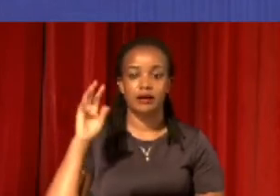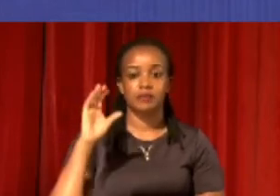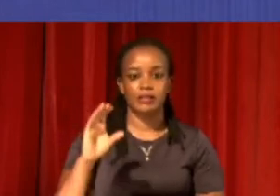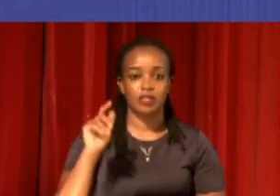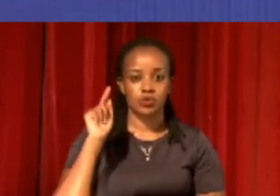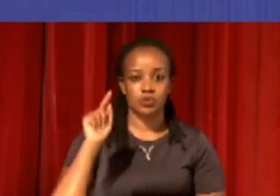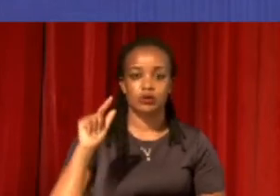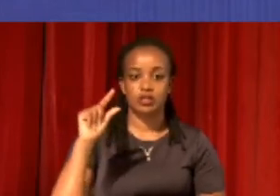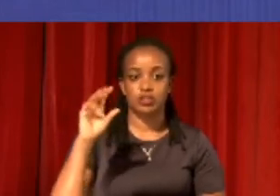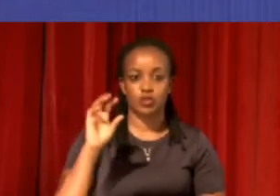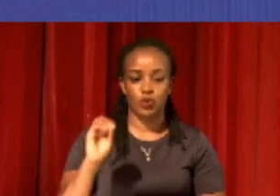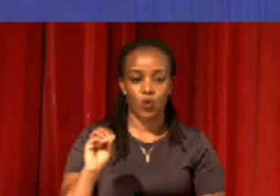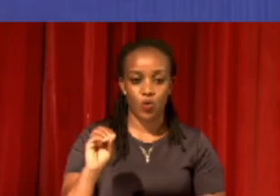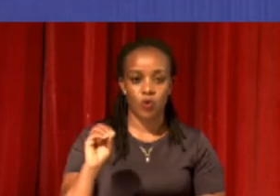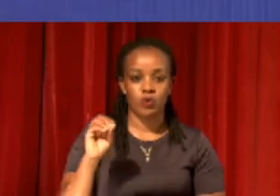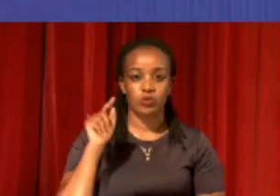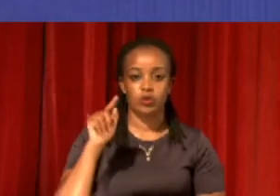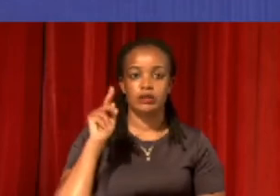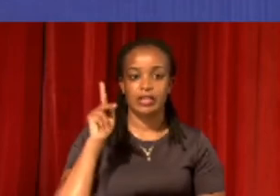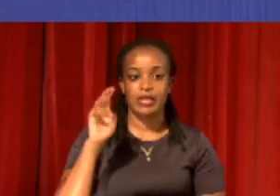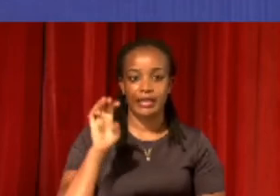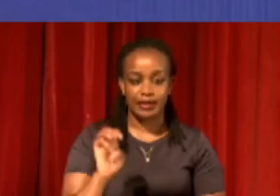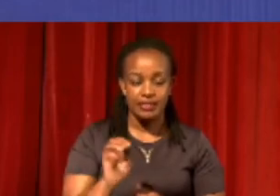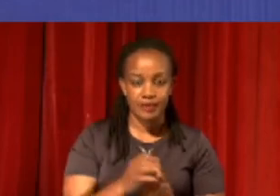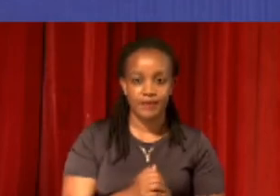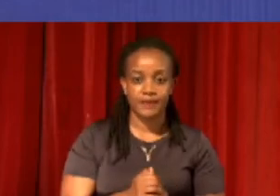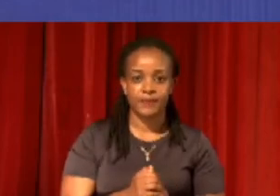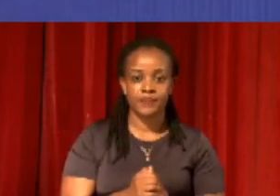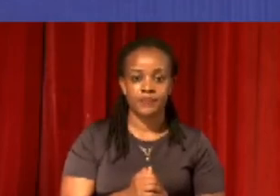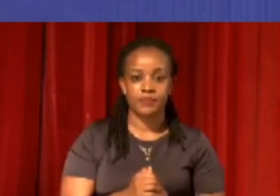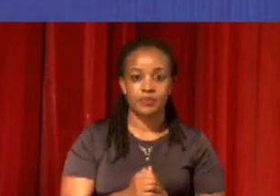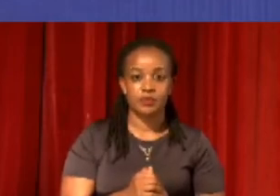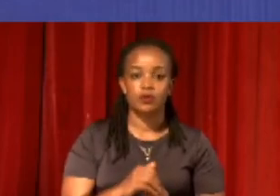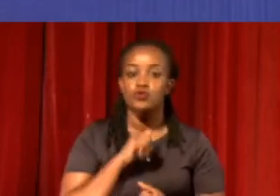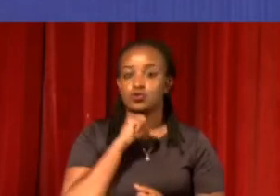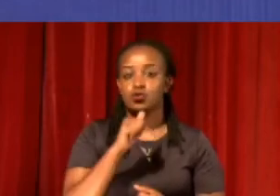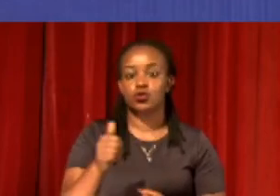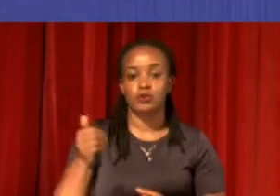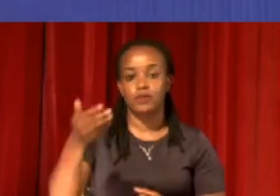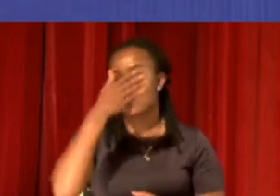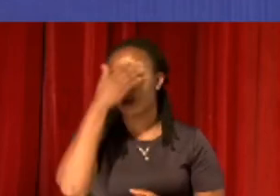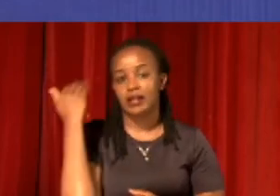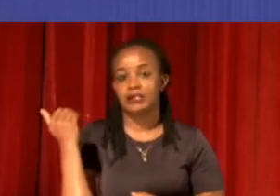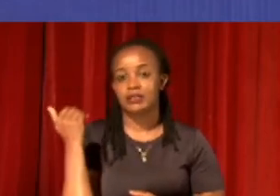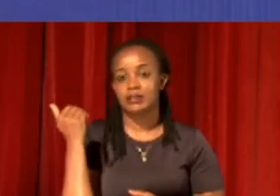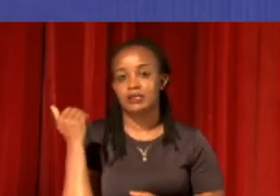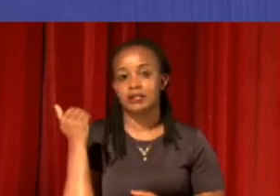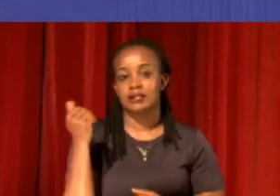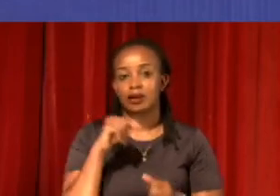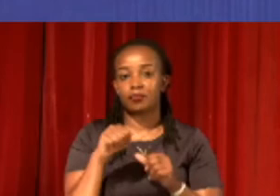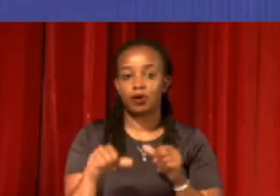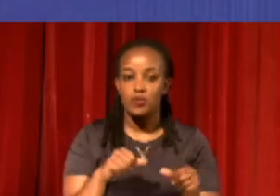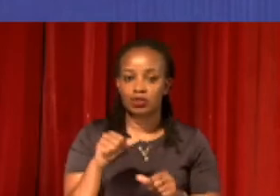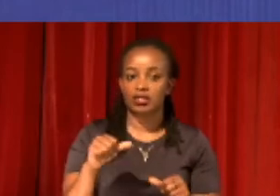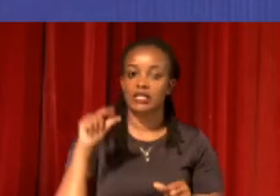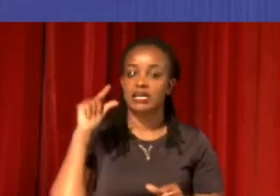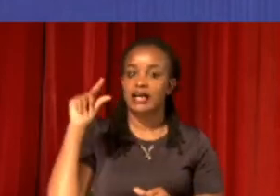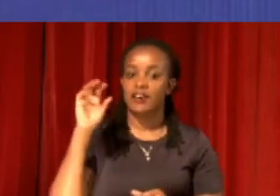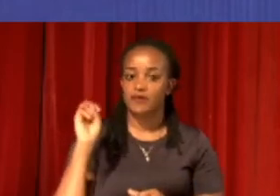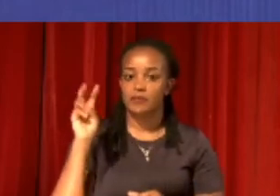For the basic reasons of all government websites, yes, are .go.ke. .go.ke. So if you forget that, just know it's government, so it's .go.ke, then it's PPMC. Okay.